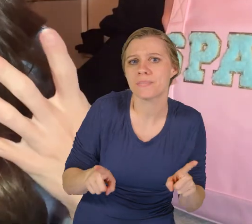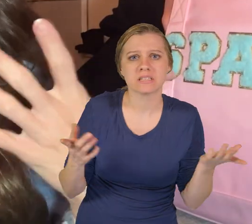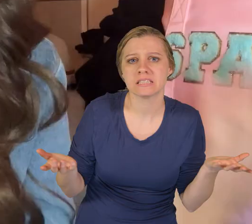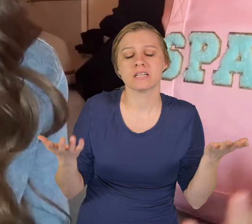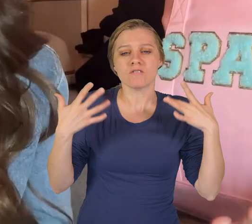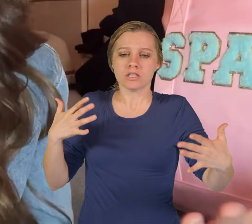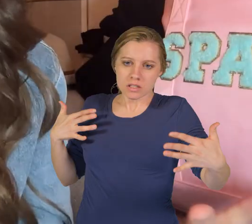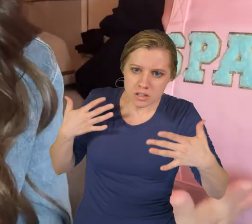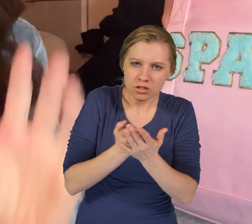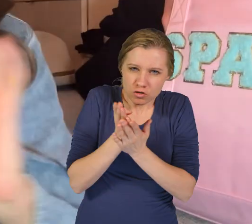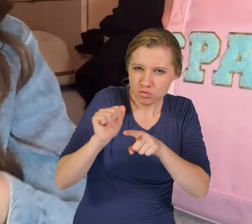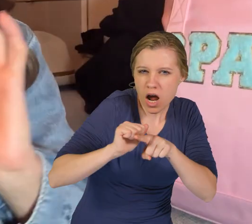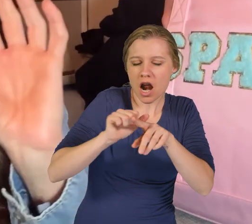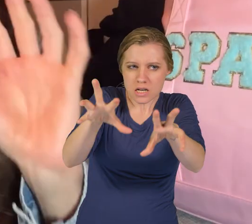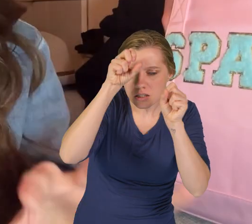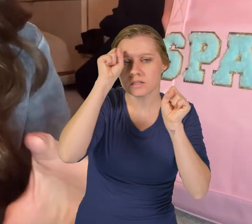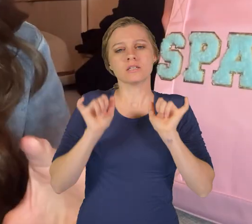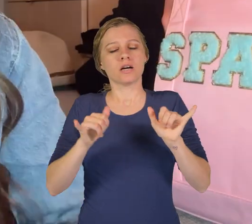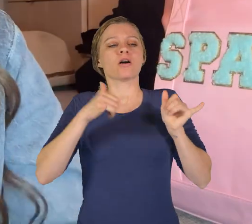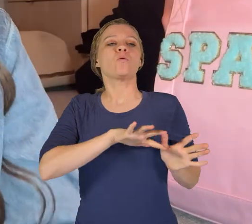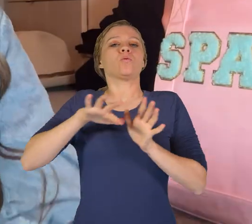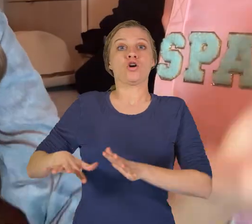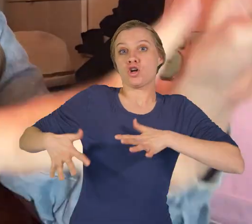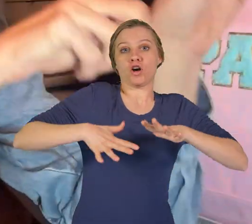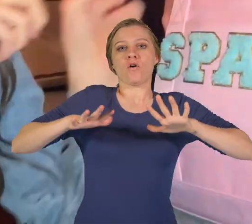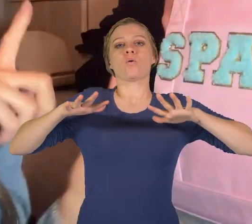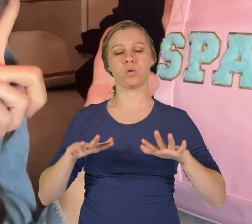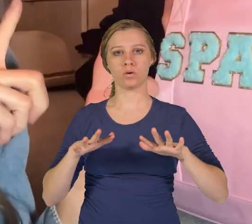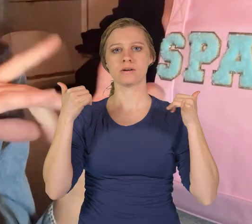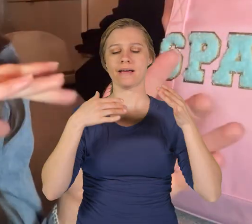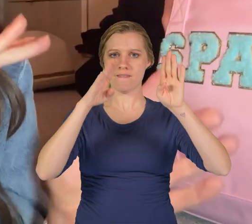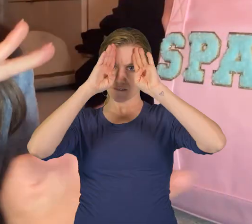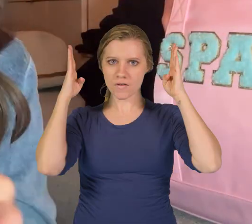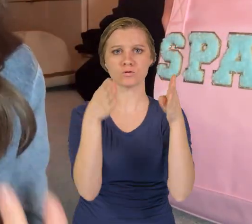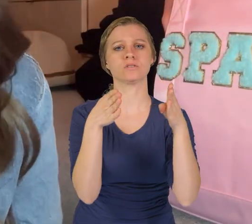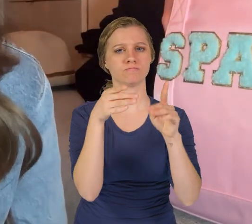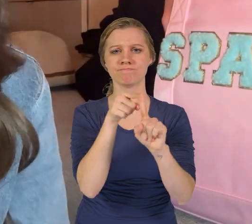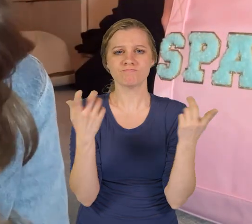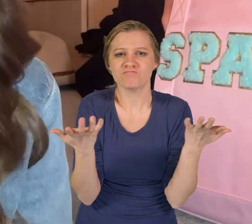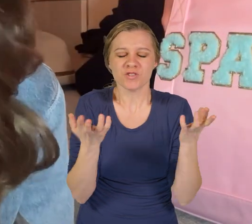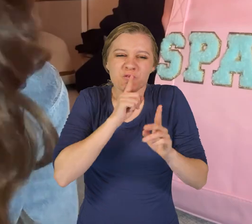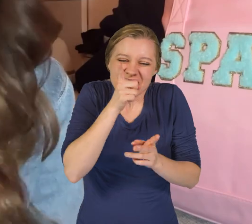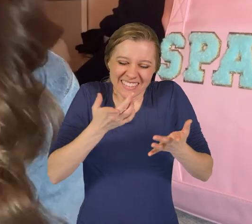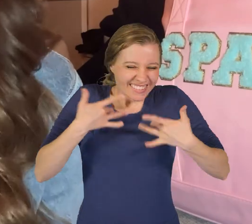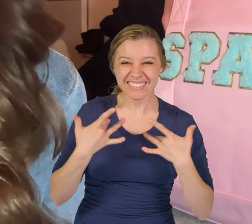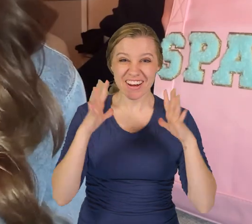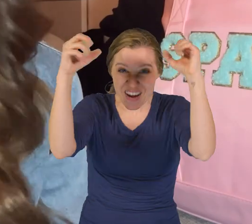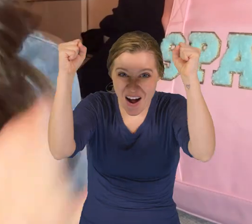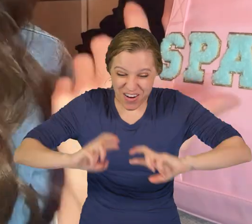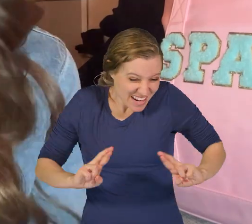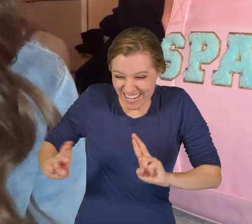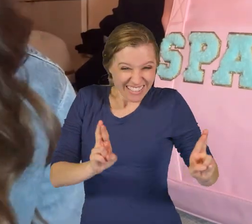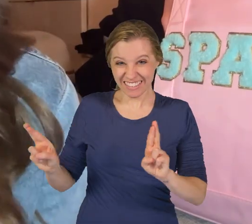if there was an emergency. But now that we've gone through training, I can put those nerves aside and just focus on